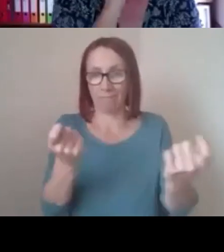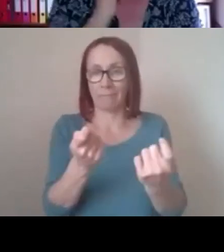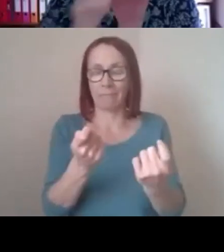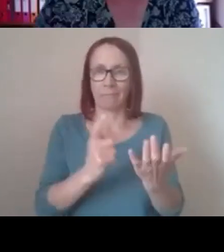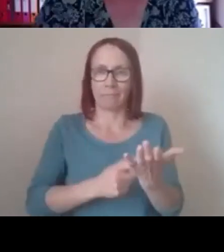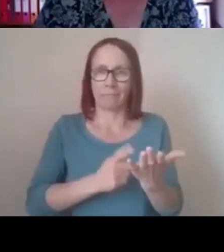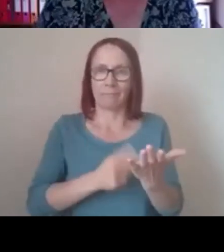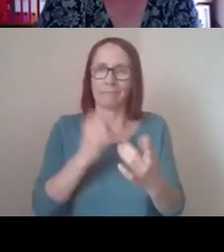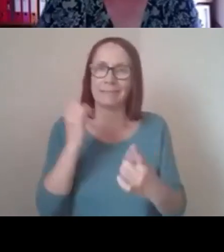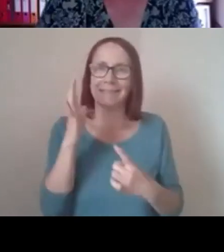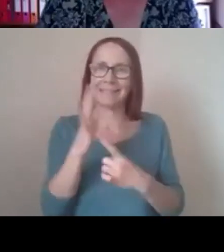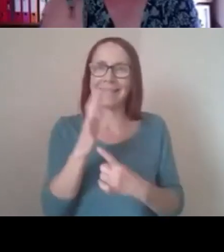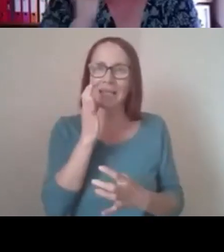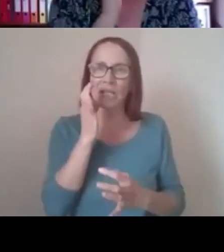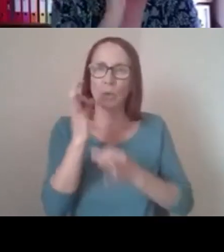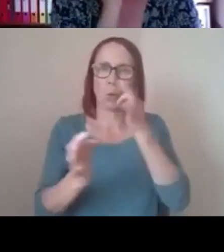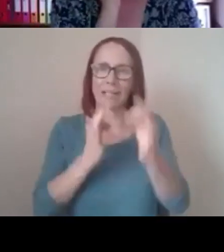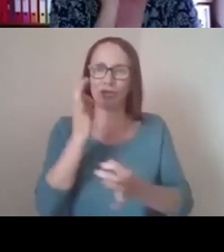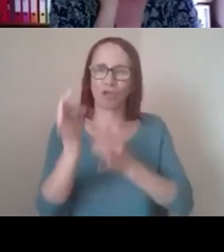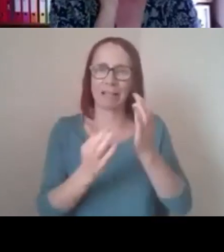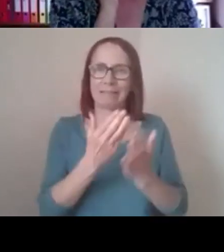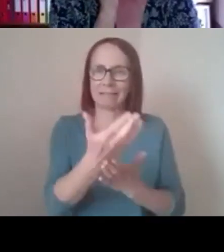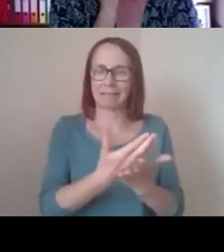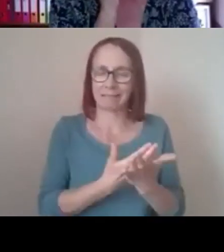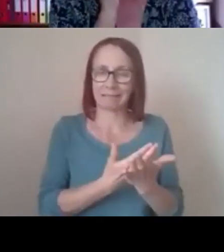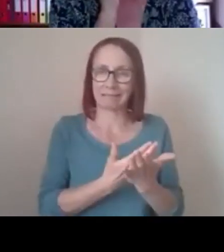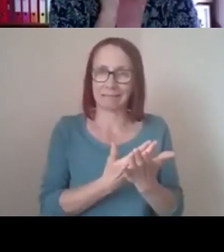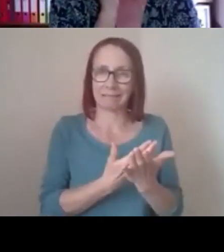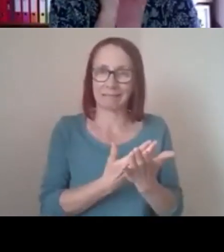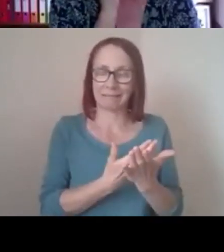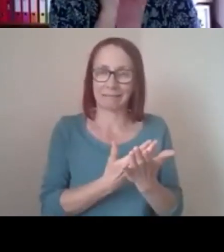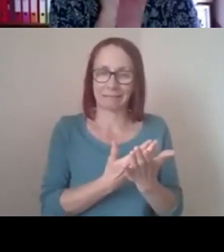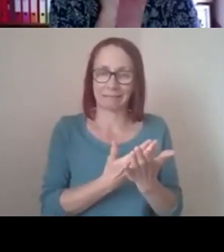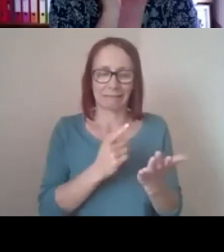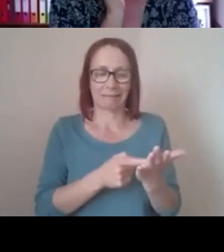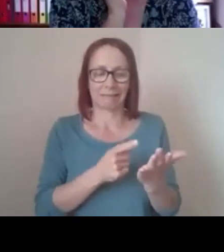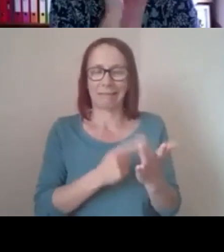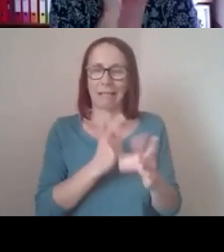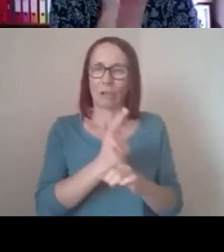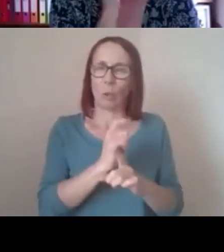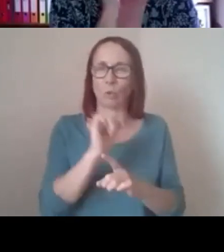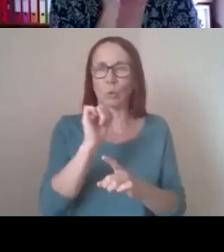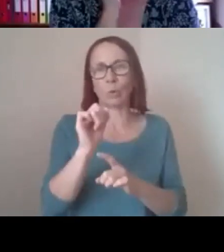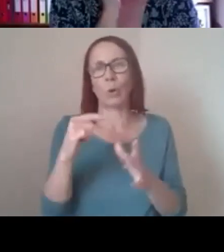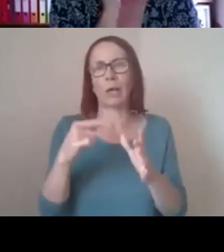key questions that you can, if you can answer them, to speak to your access to work